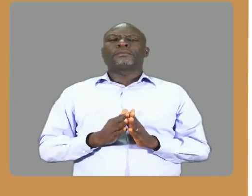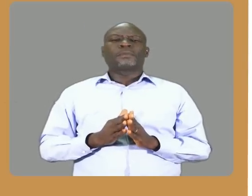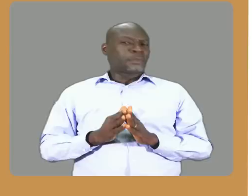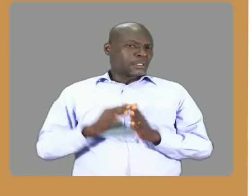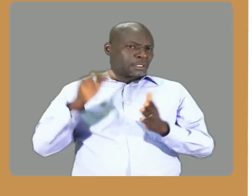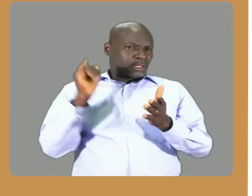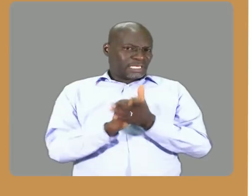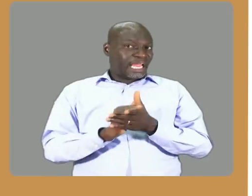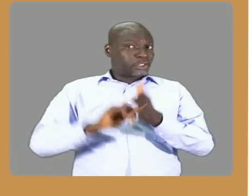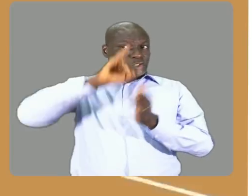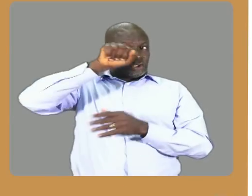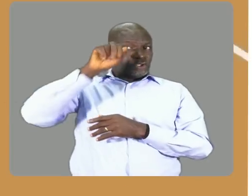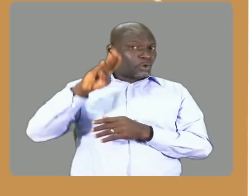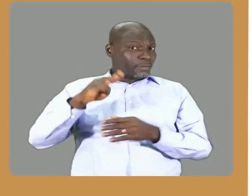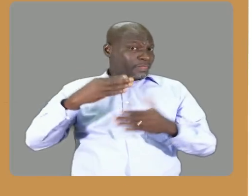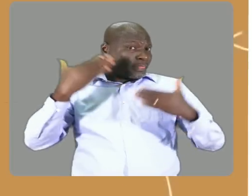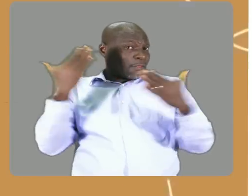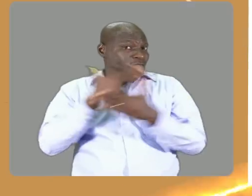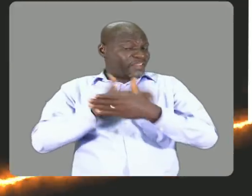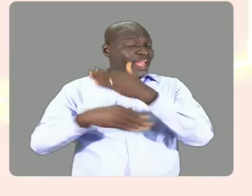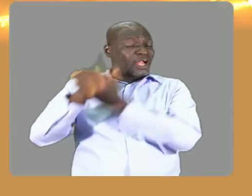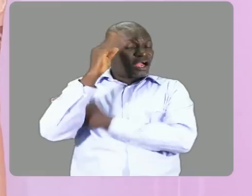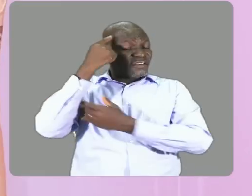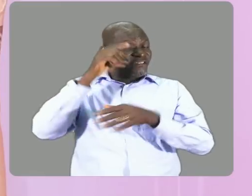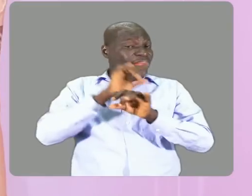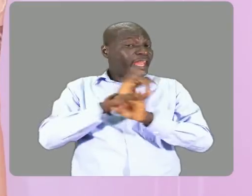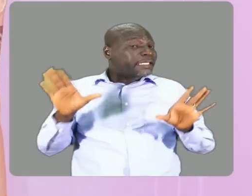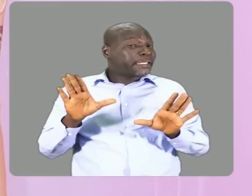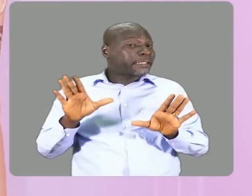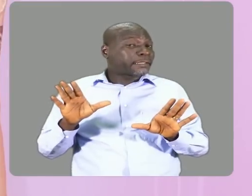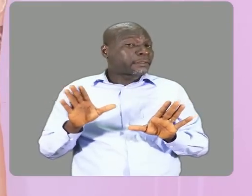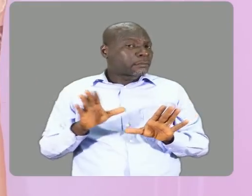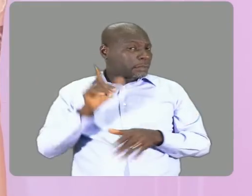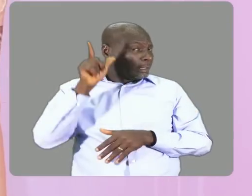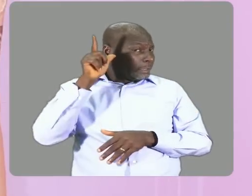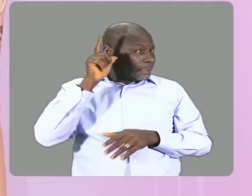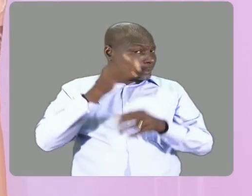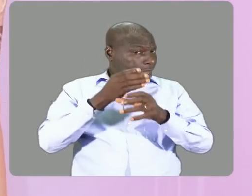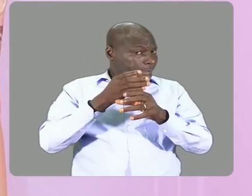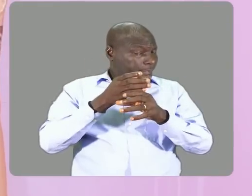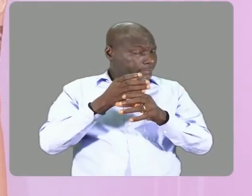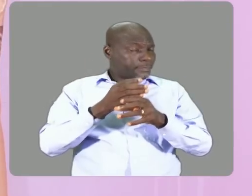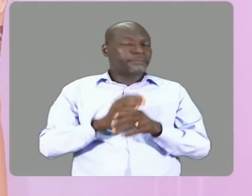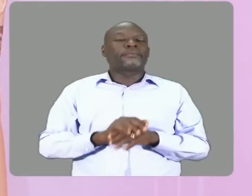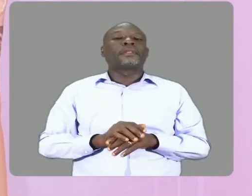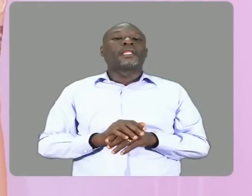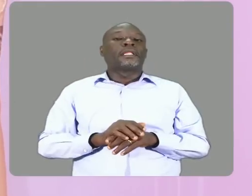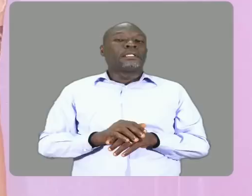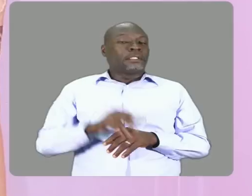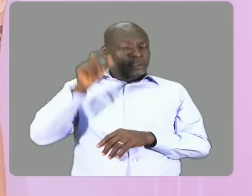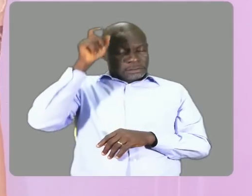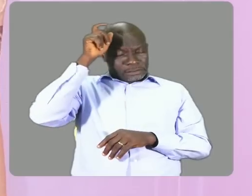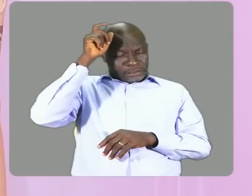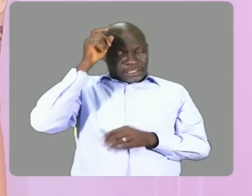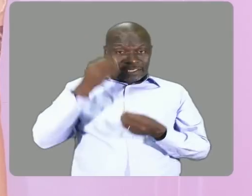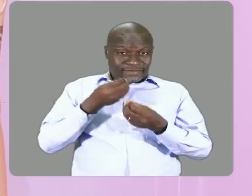does Job fear God for nothing? Minu ya tiyari yo. Wasi Satan. Ebu wasi yo nyangu